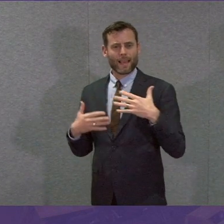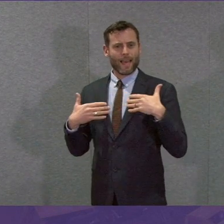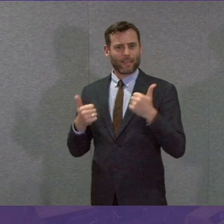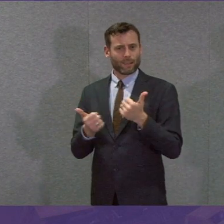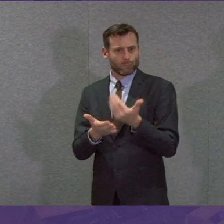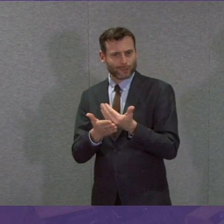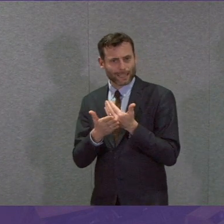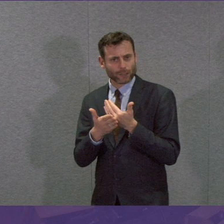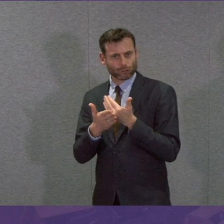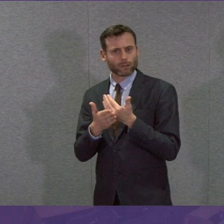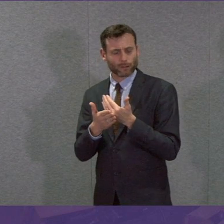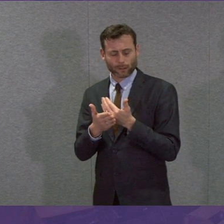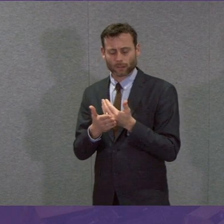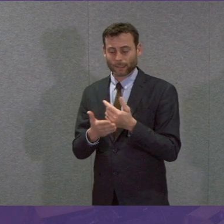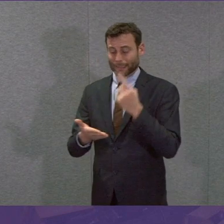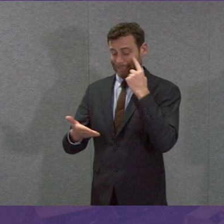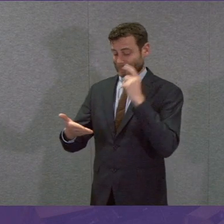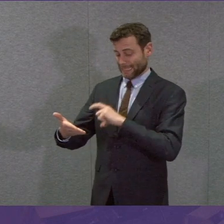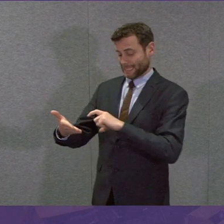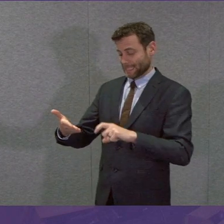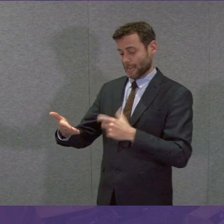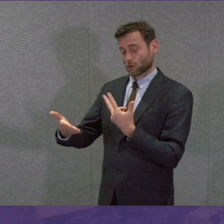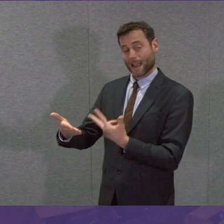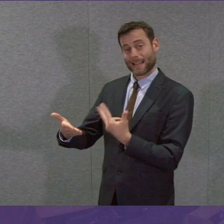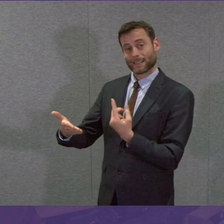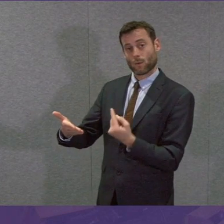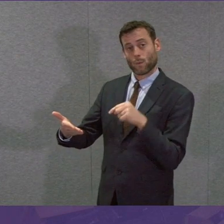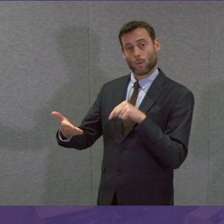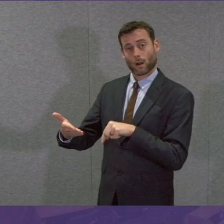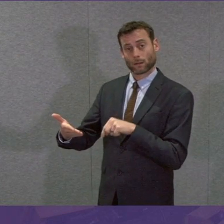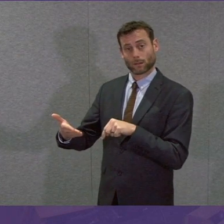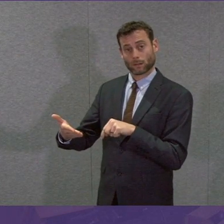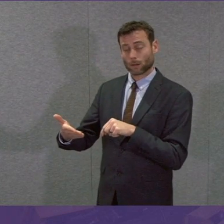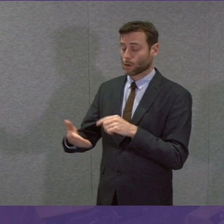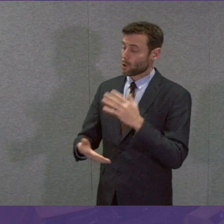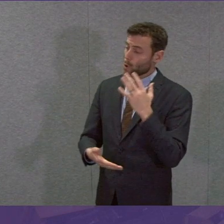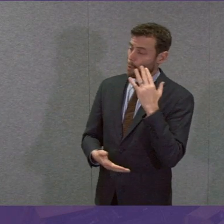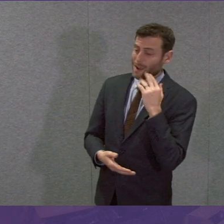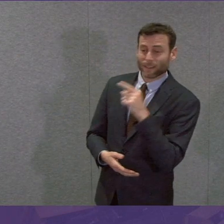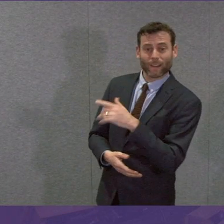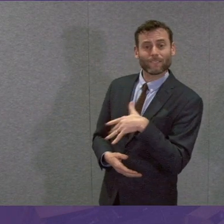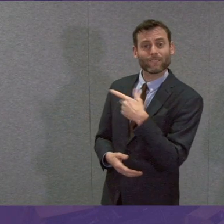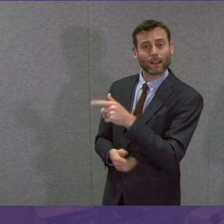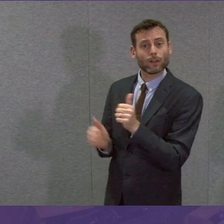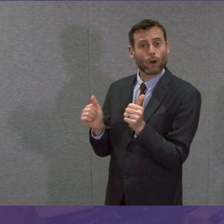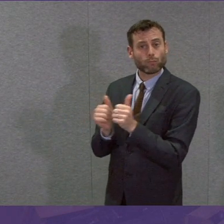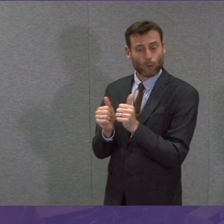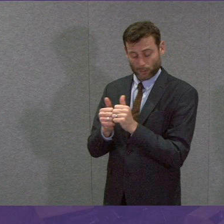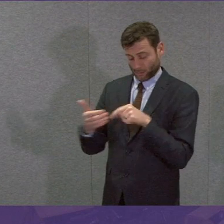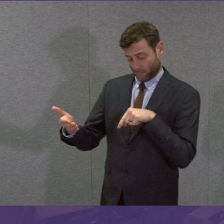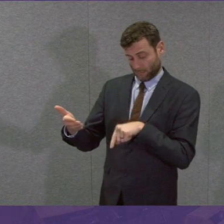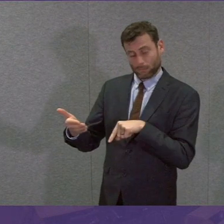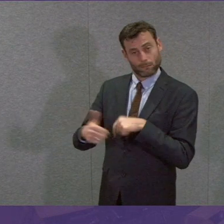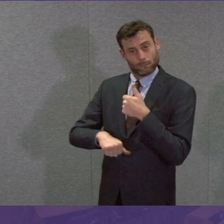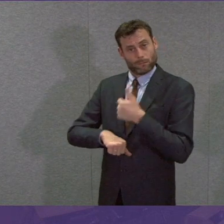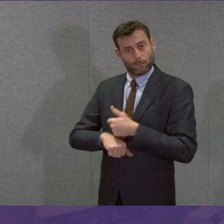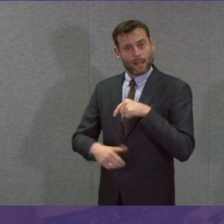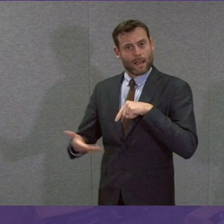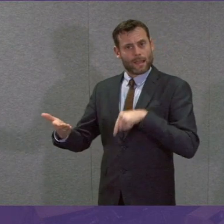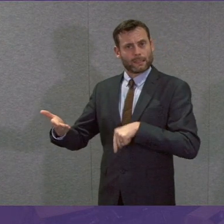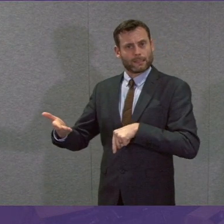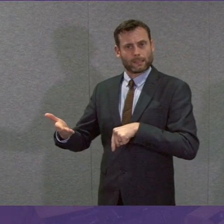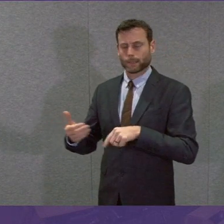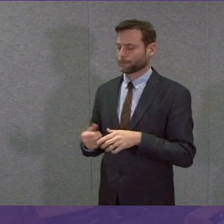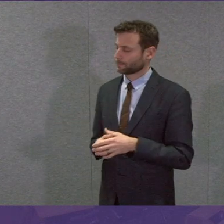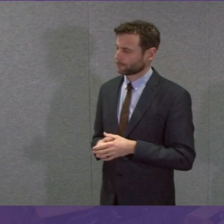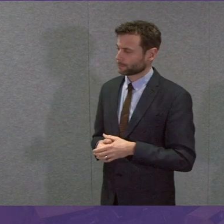procedure under Section 81. When would the Minister think it would be appropriate that that would be done? Michael Russell.